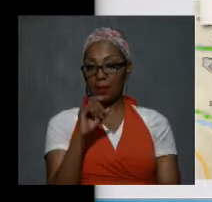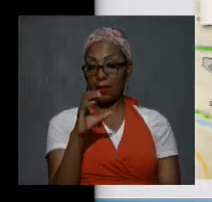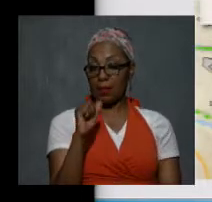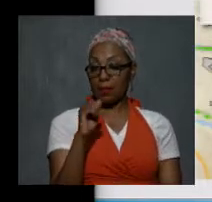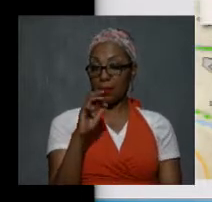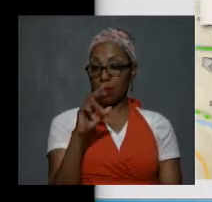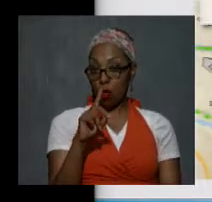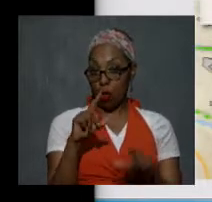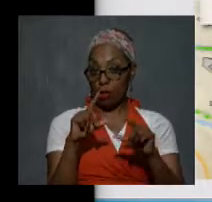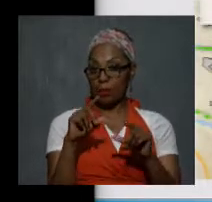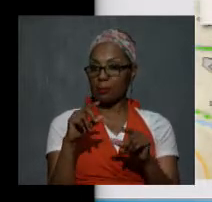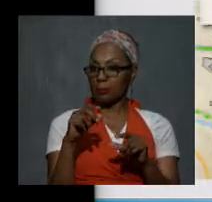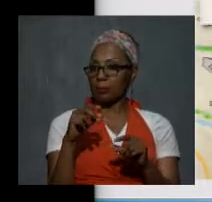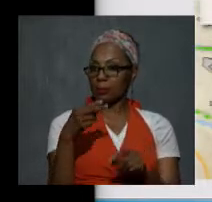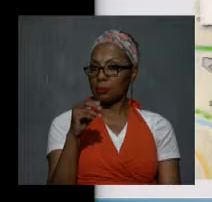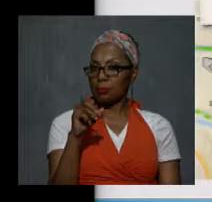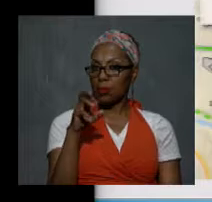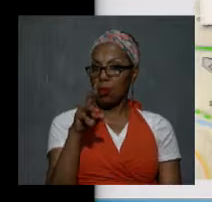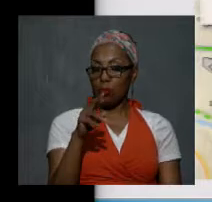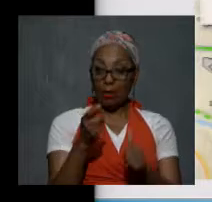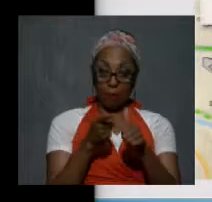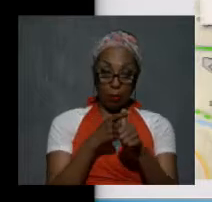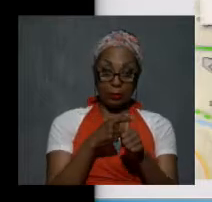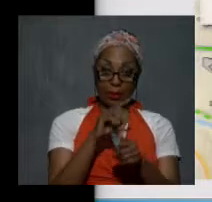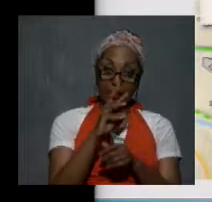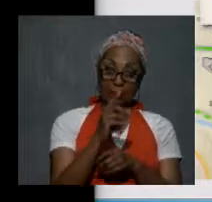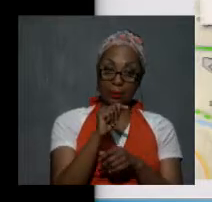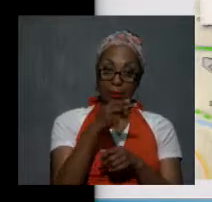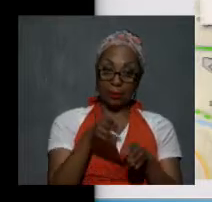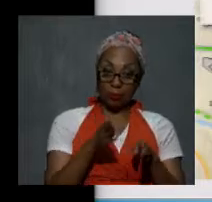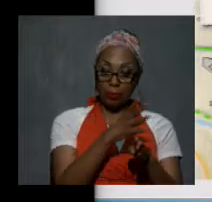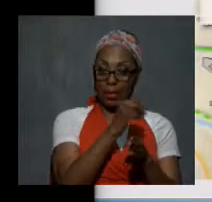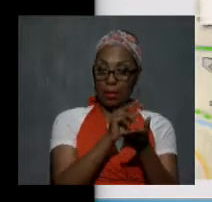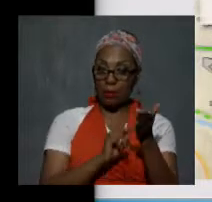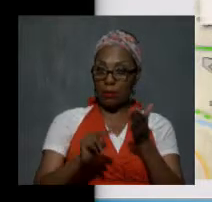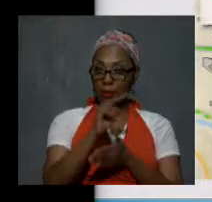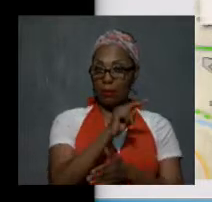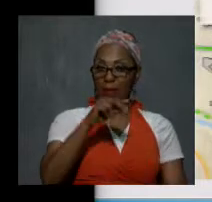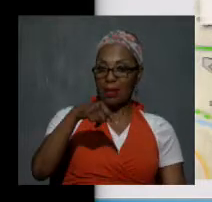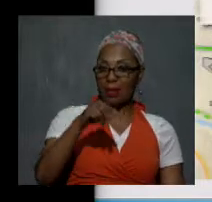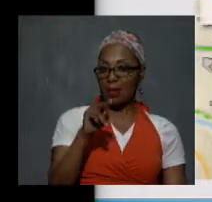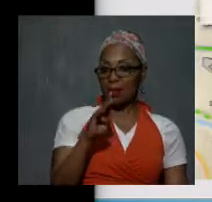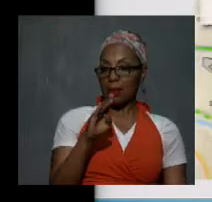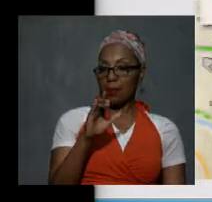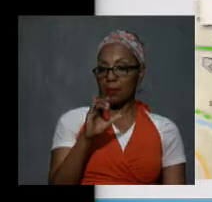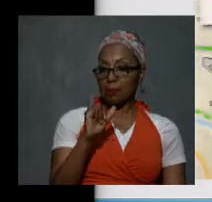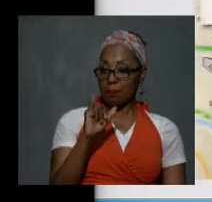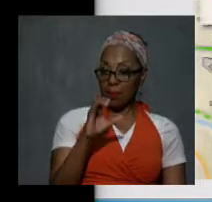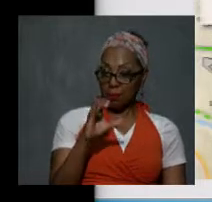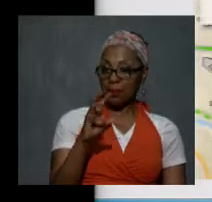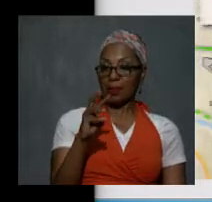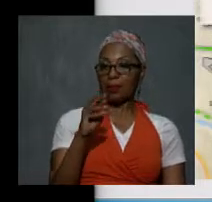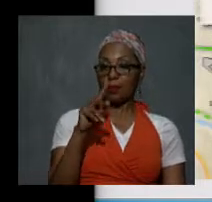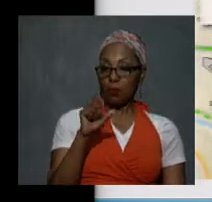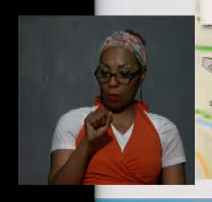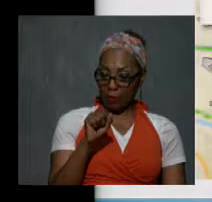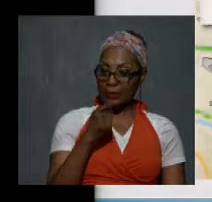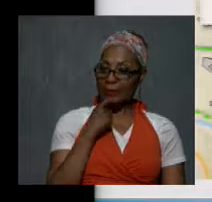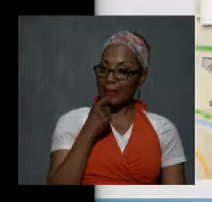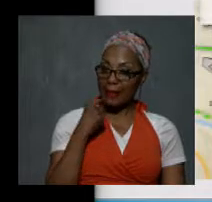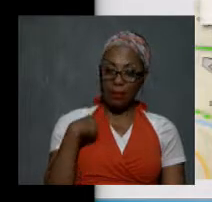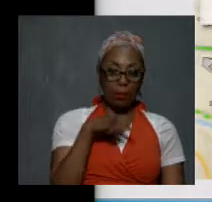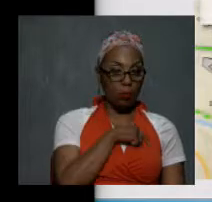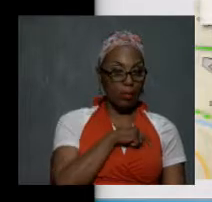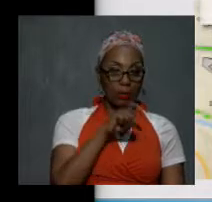holder. First, at 6th Street and University, Public Works has defined that we should